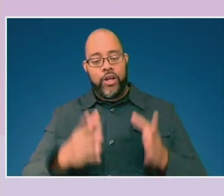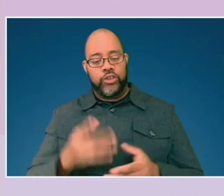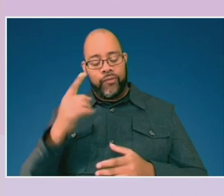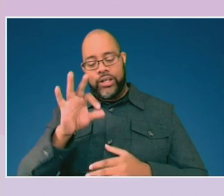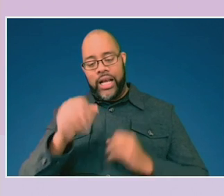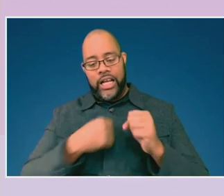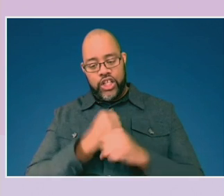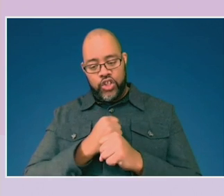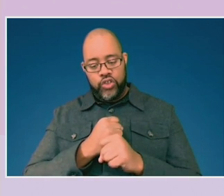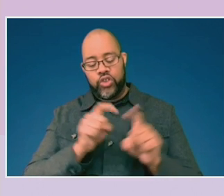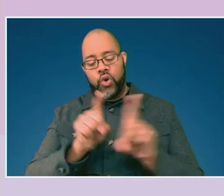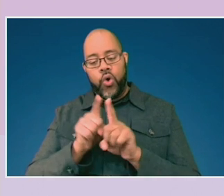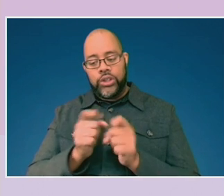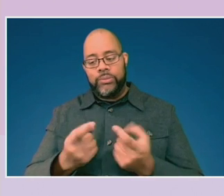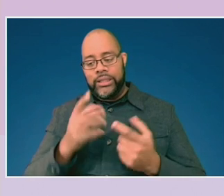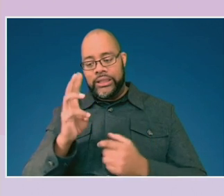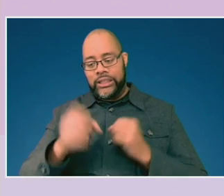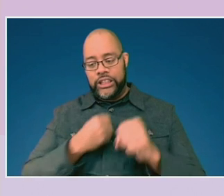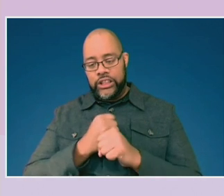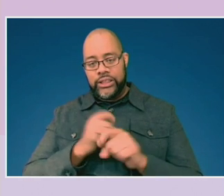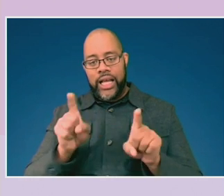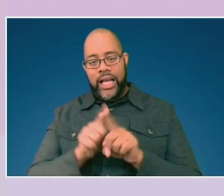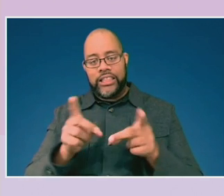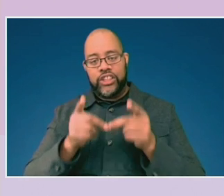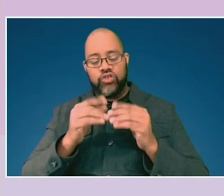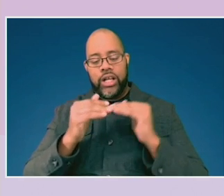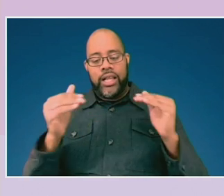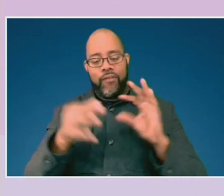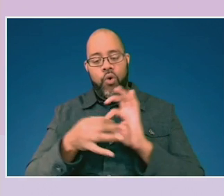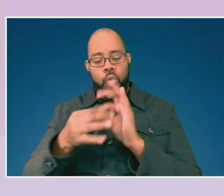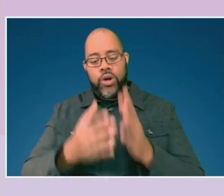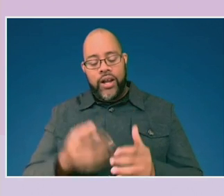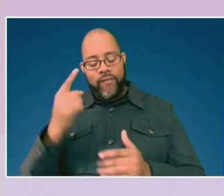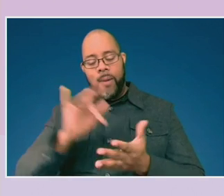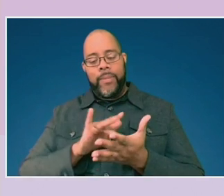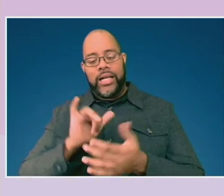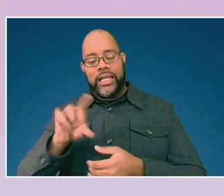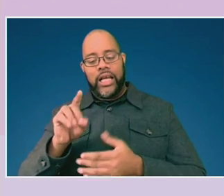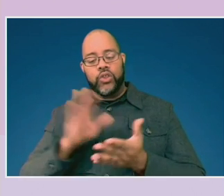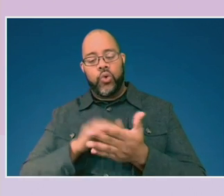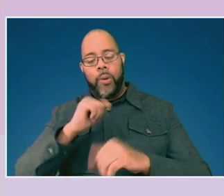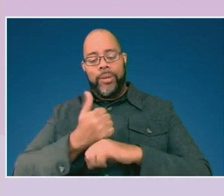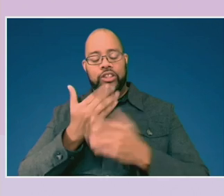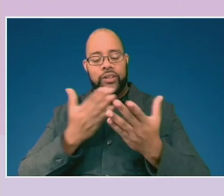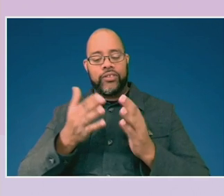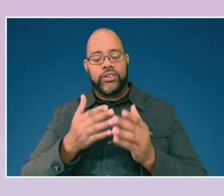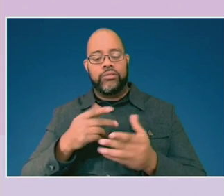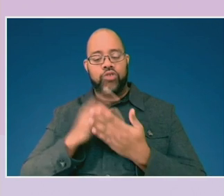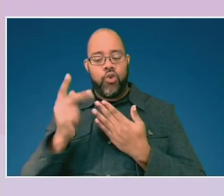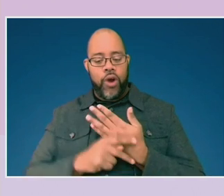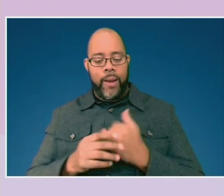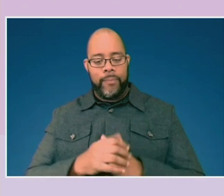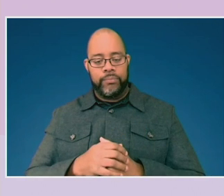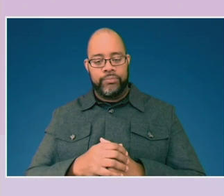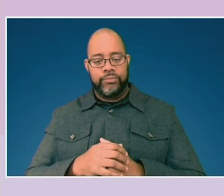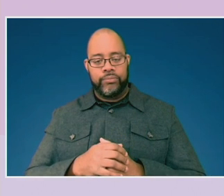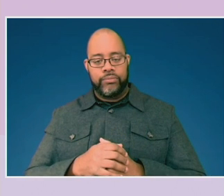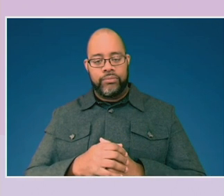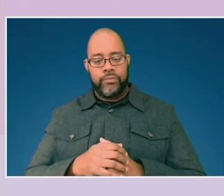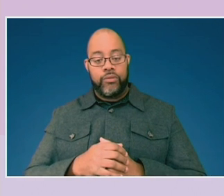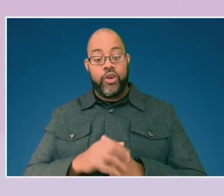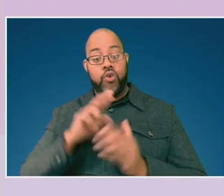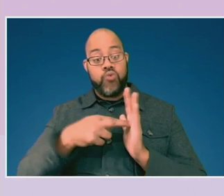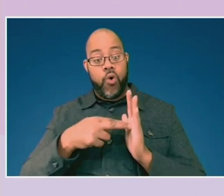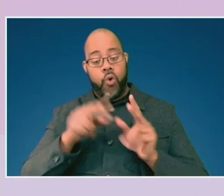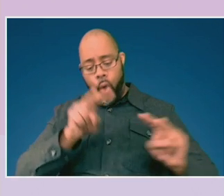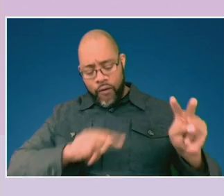and also spent 6 years as a district level coordinator for the Medicaid school-based services program. Her role includes oversight of